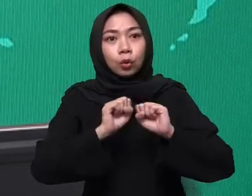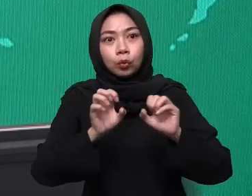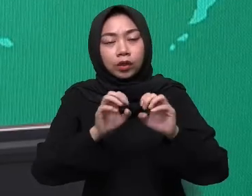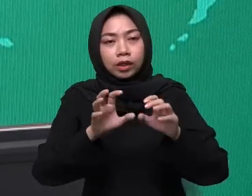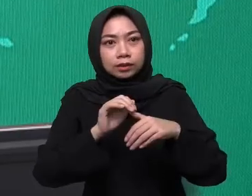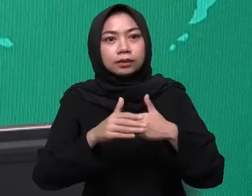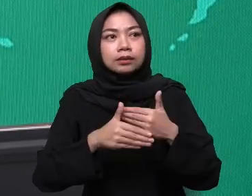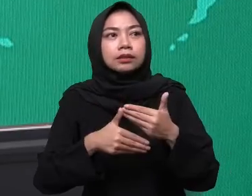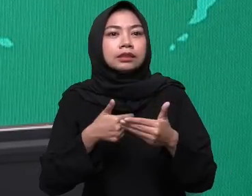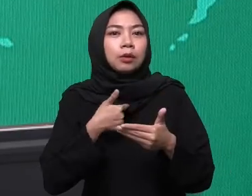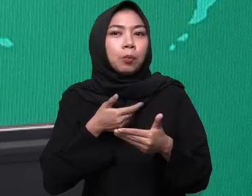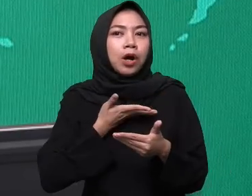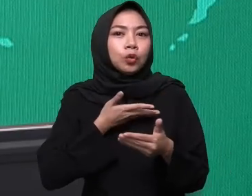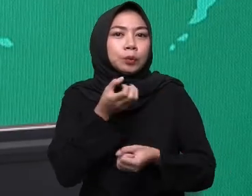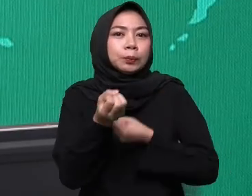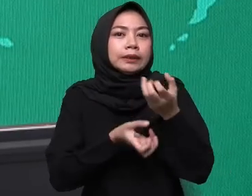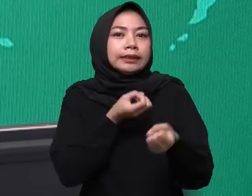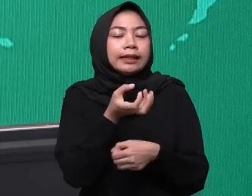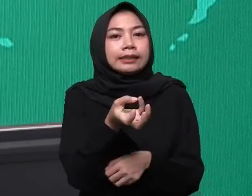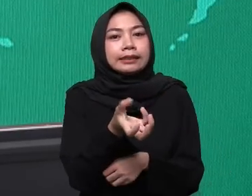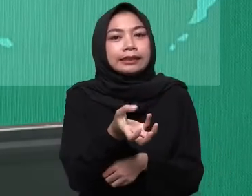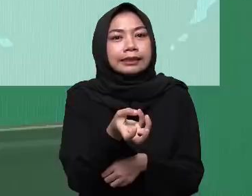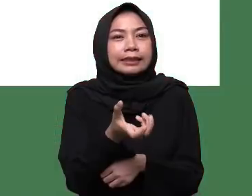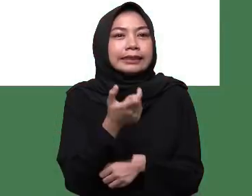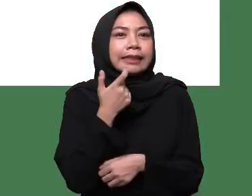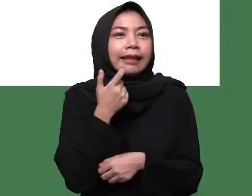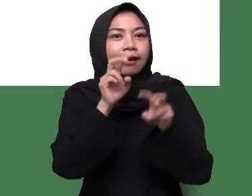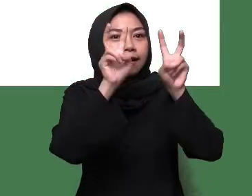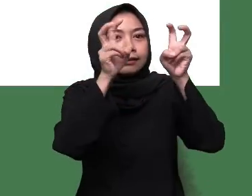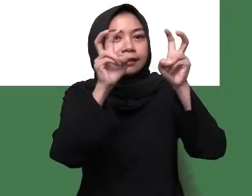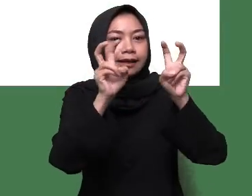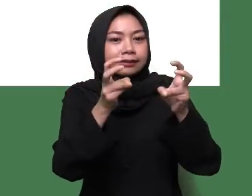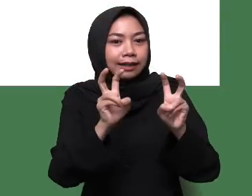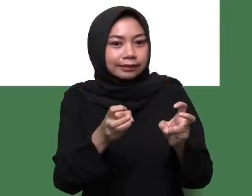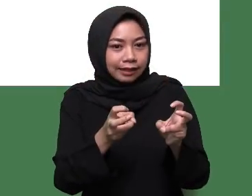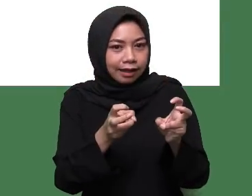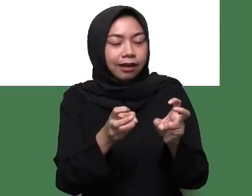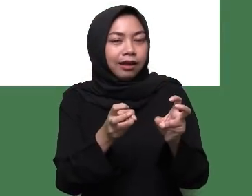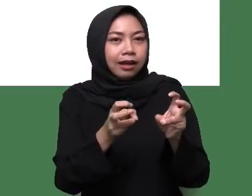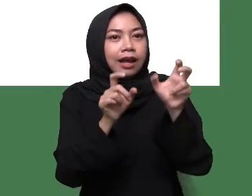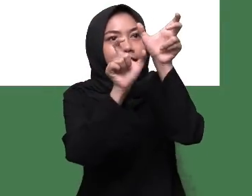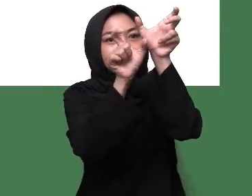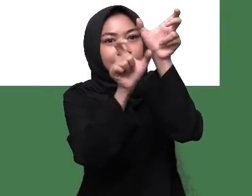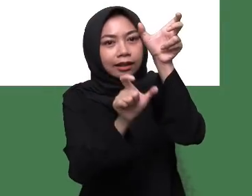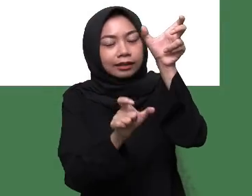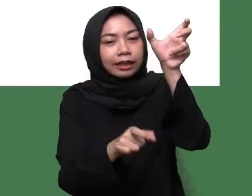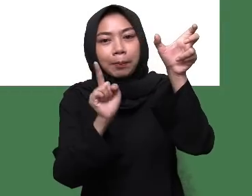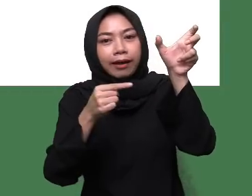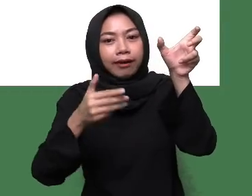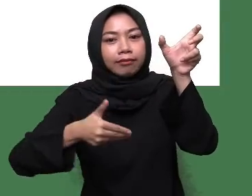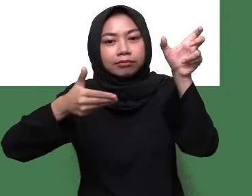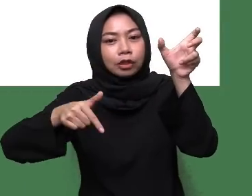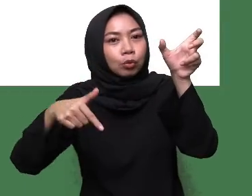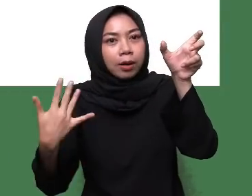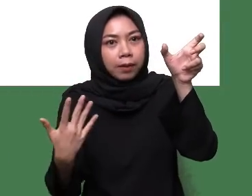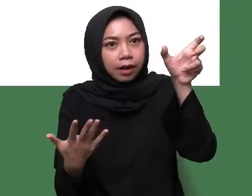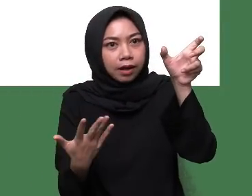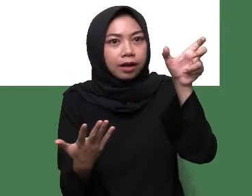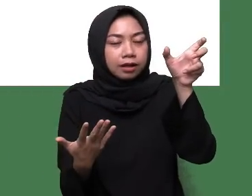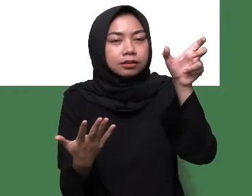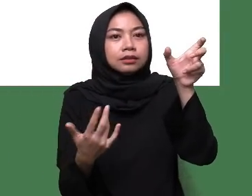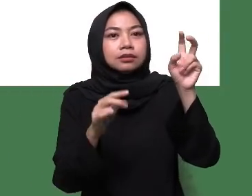will explain a little bit about the terminologies that will be used during this session. The term